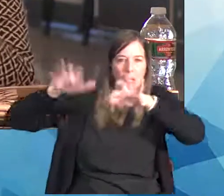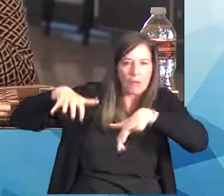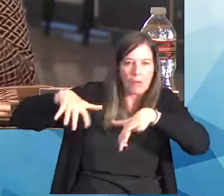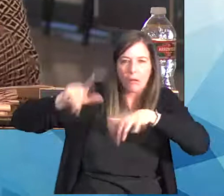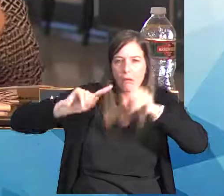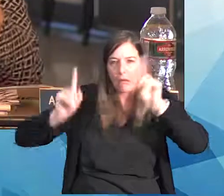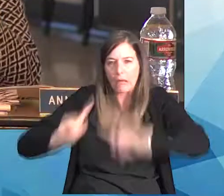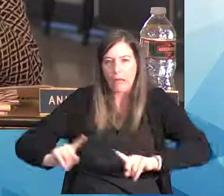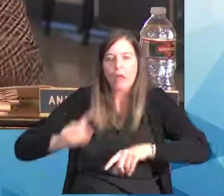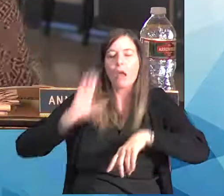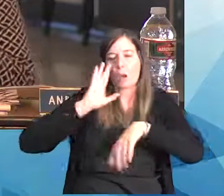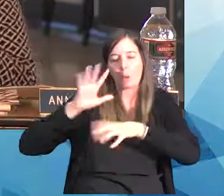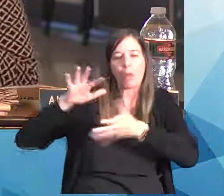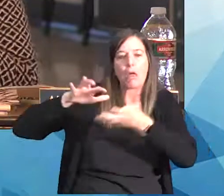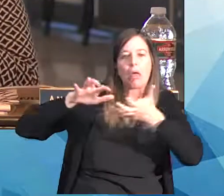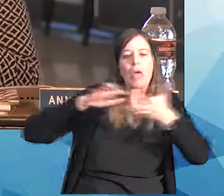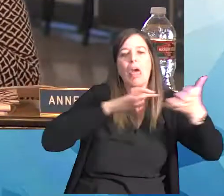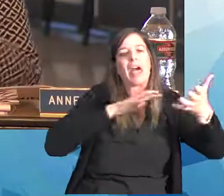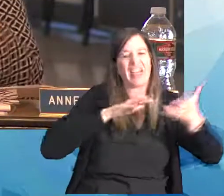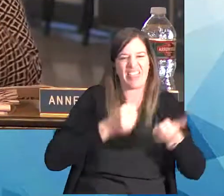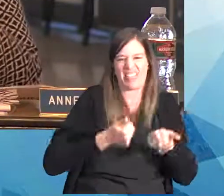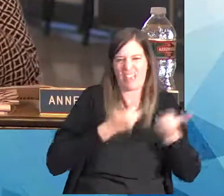of trouble for them.